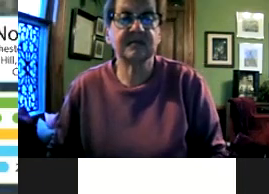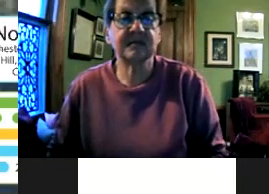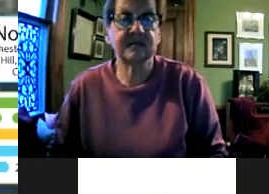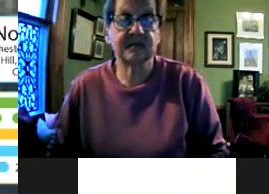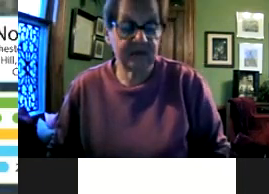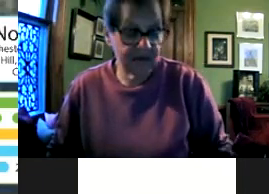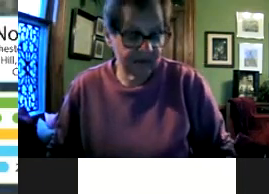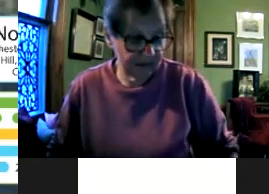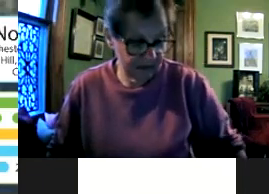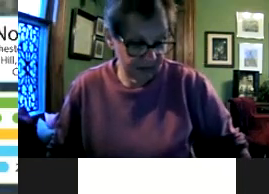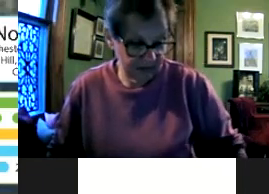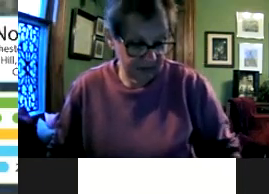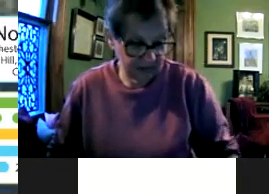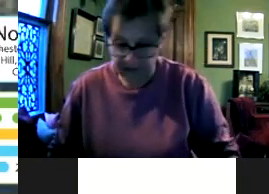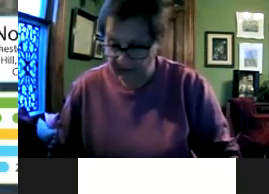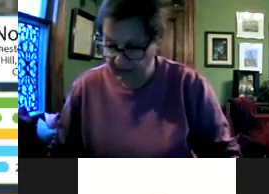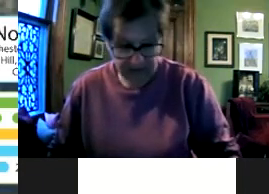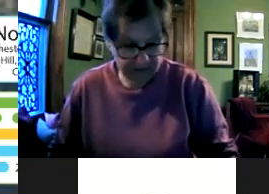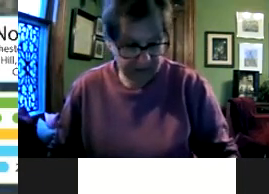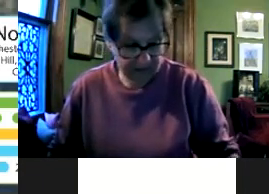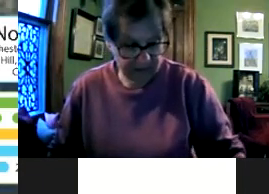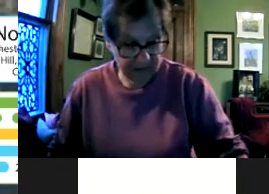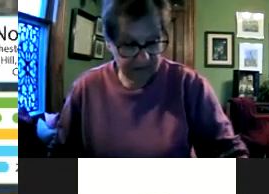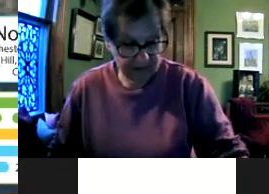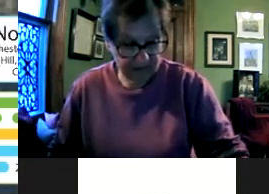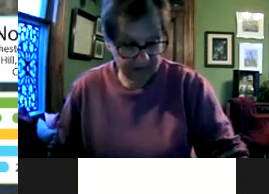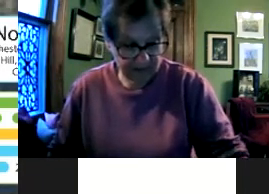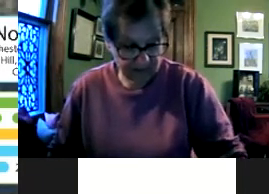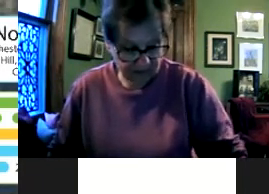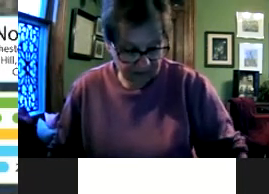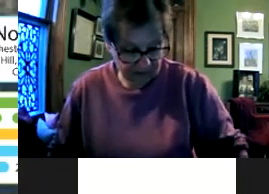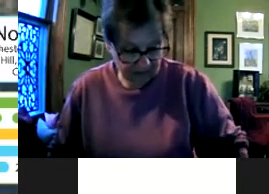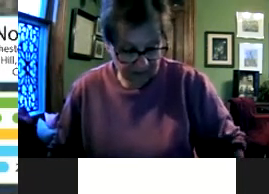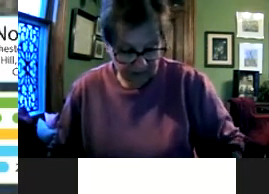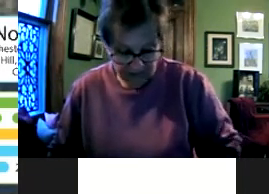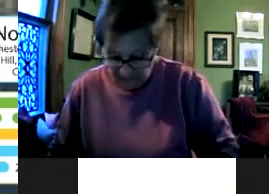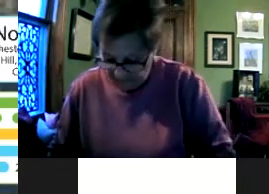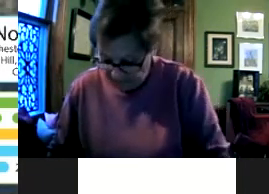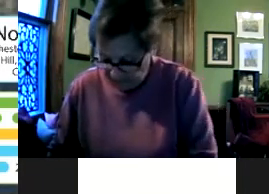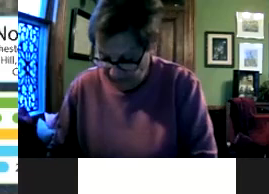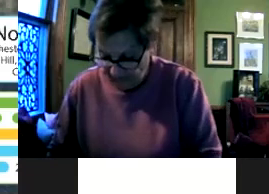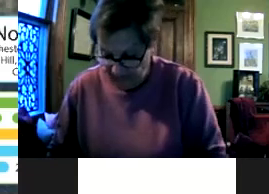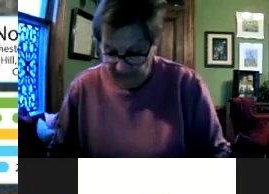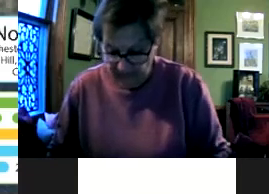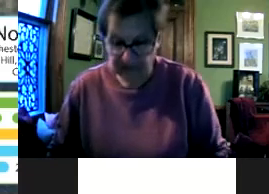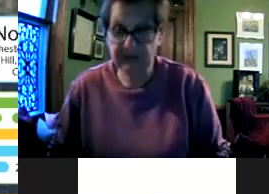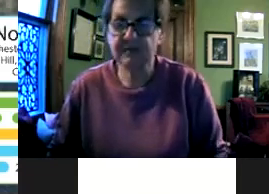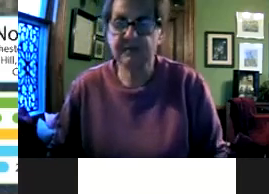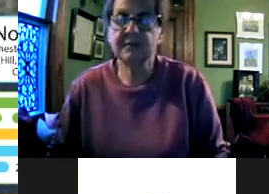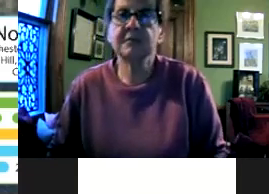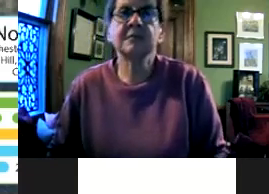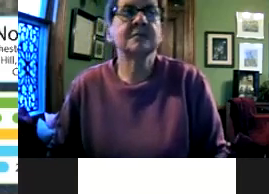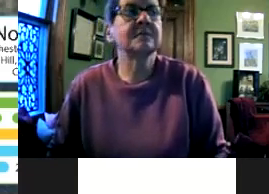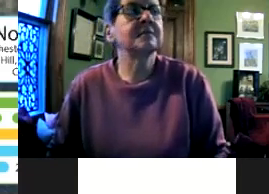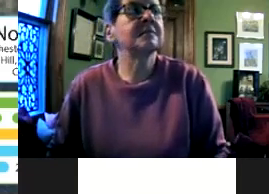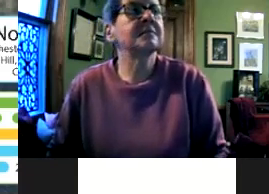because I was at those meetings, and I appreciate the fact that you changed it. However, you've still got a map somewhere